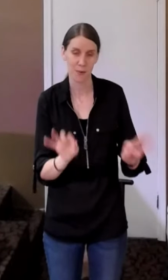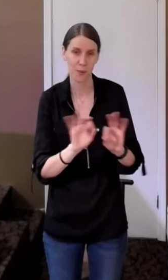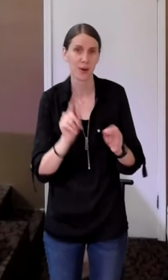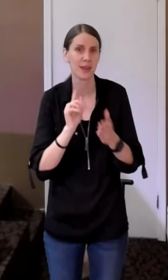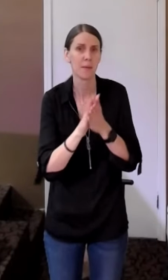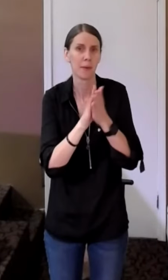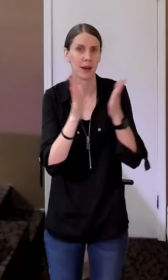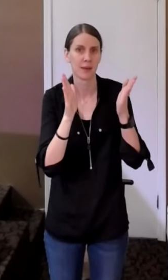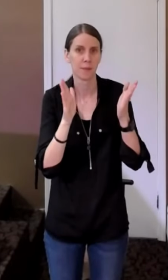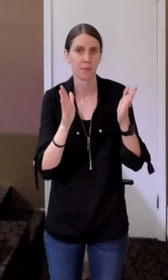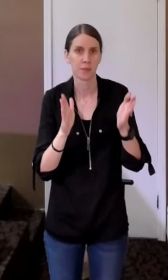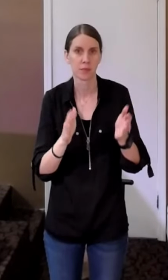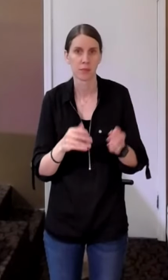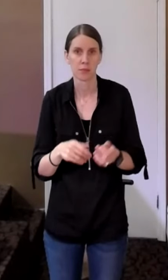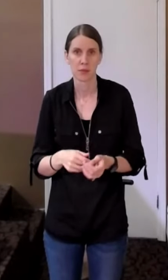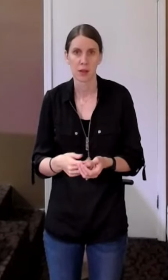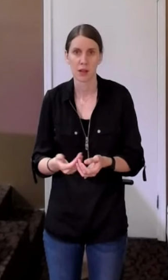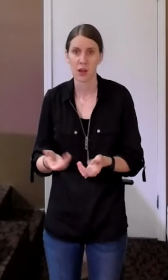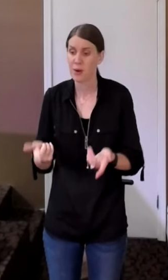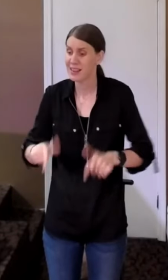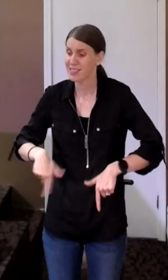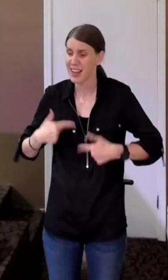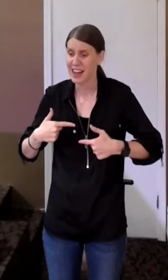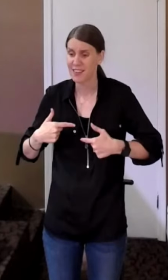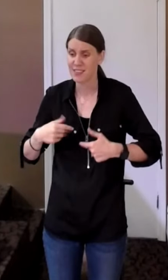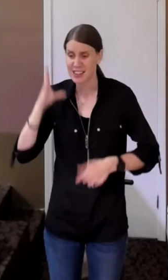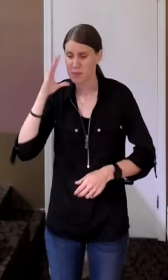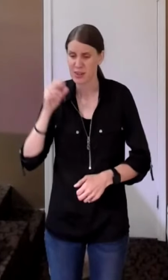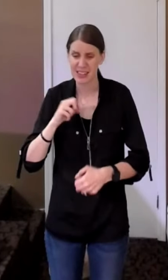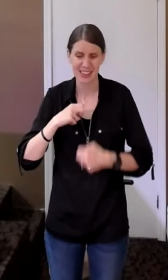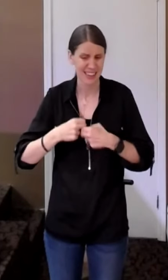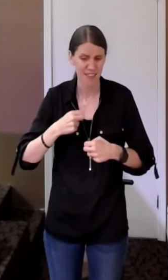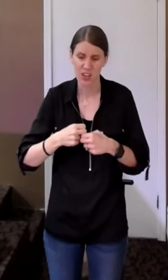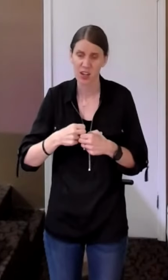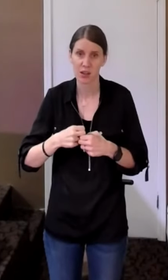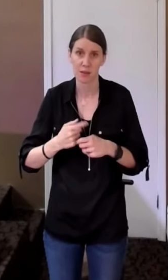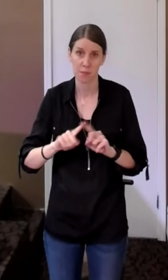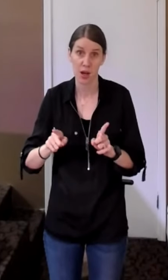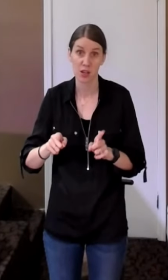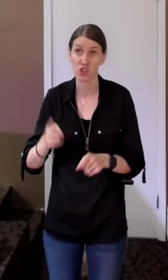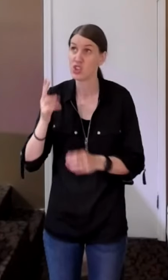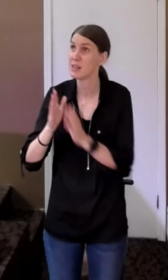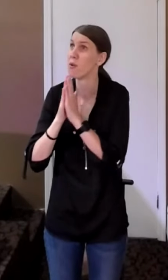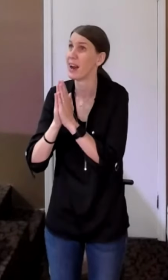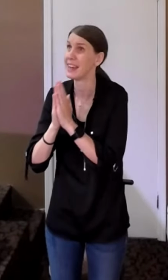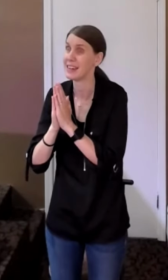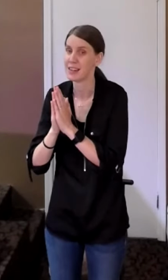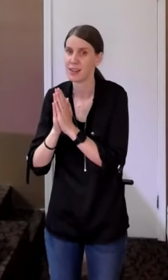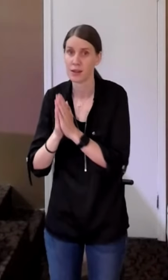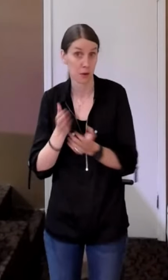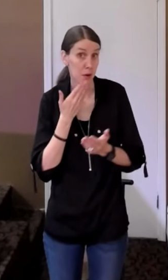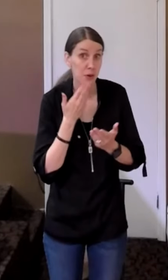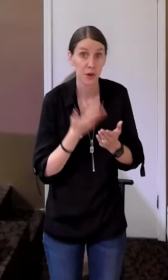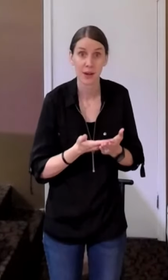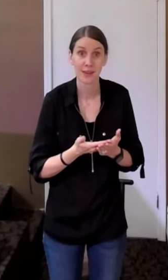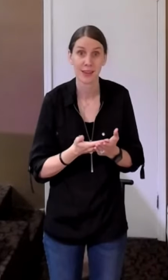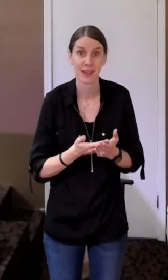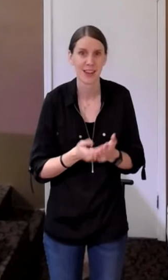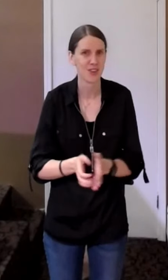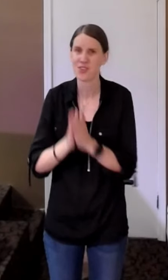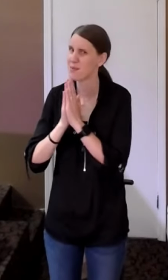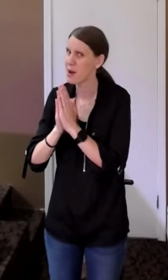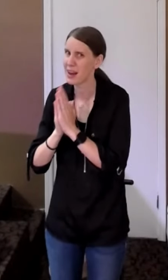When things are going wrong, she's turning to the Lord and lifting Him up and seeking guidance. When things are going good, she's